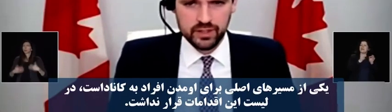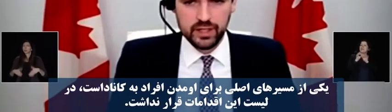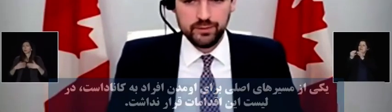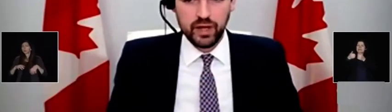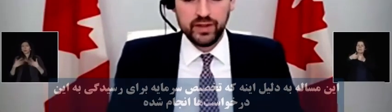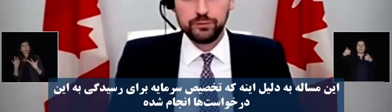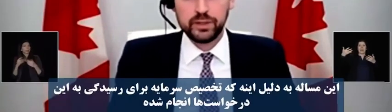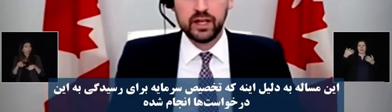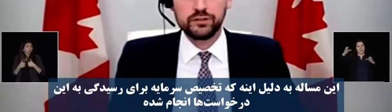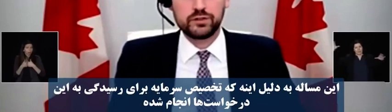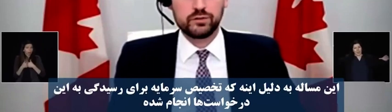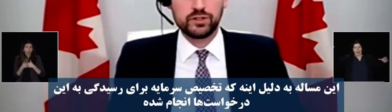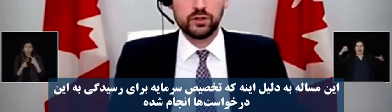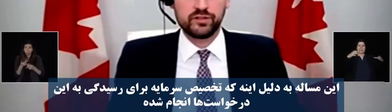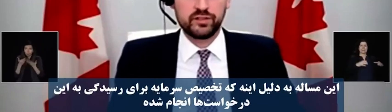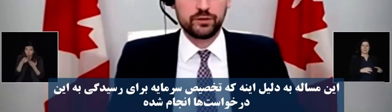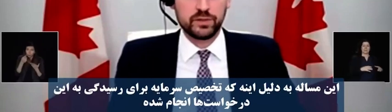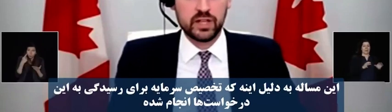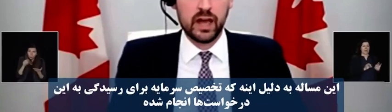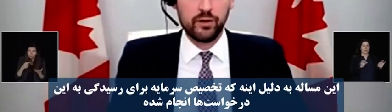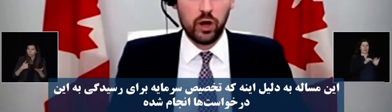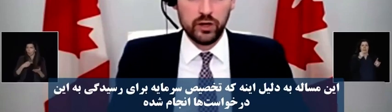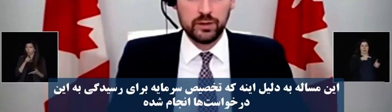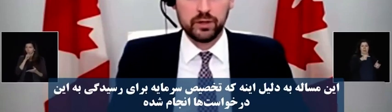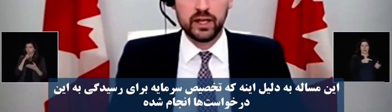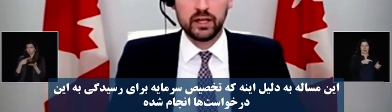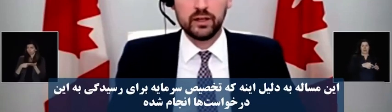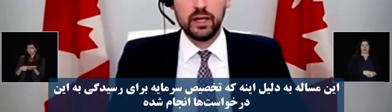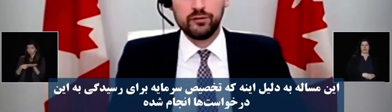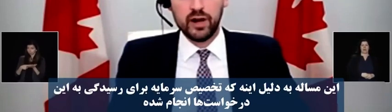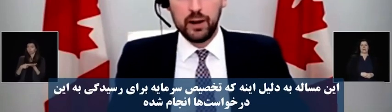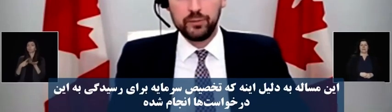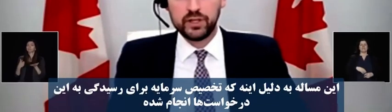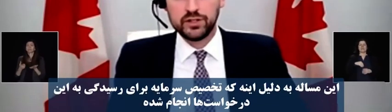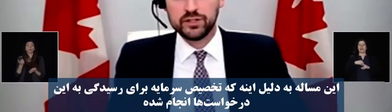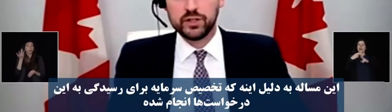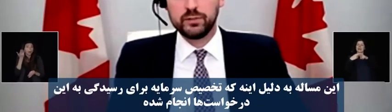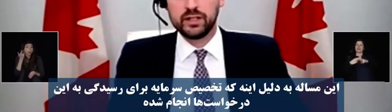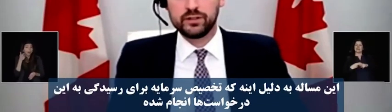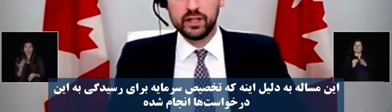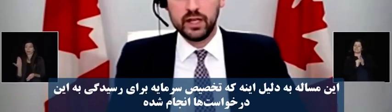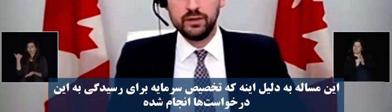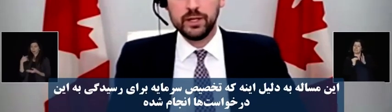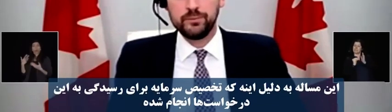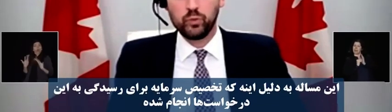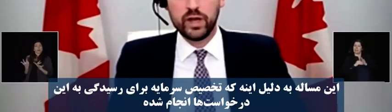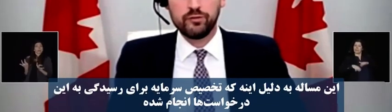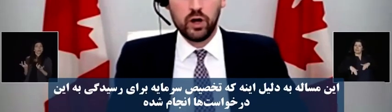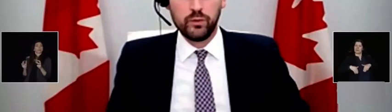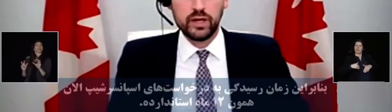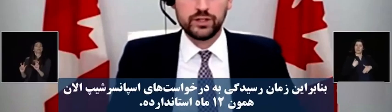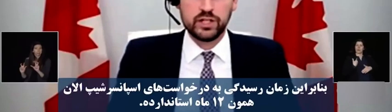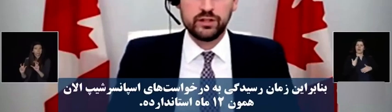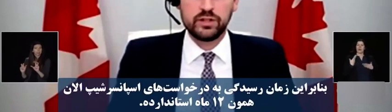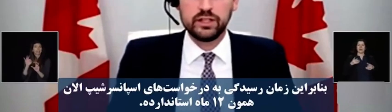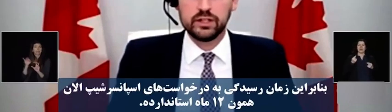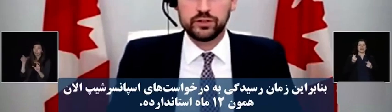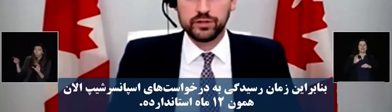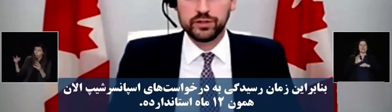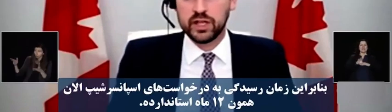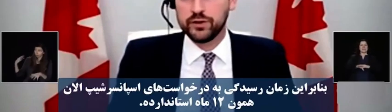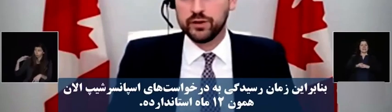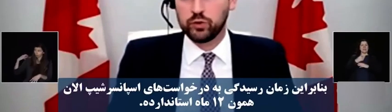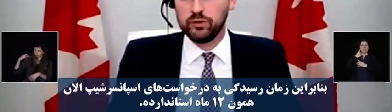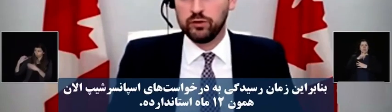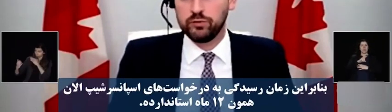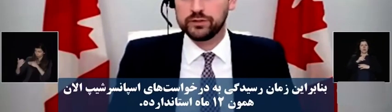particular list. And that's because as a result of investments that have already been made, for applications that are made today, we have already achieved the